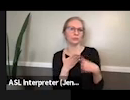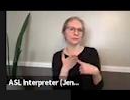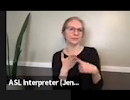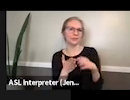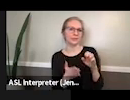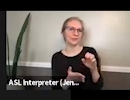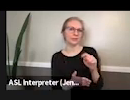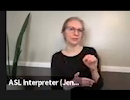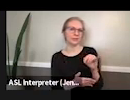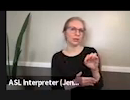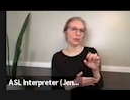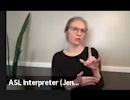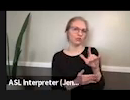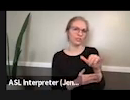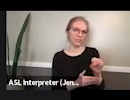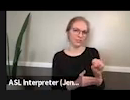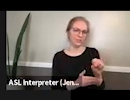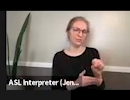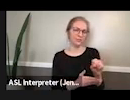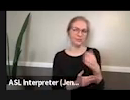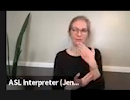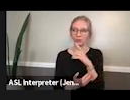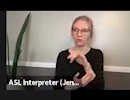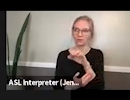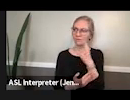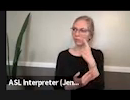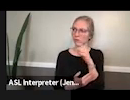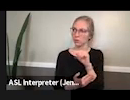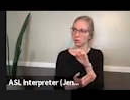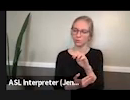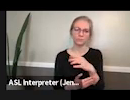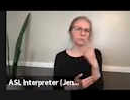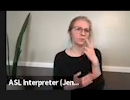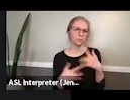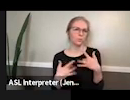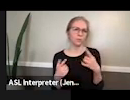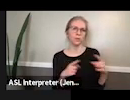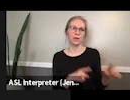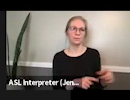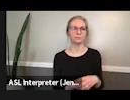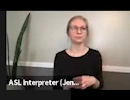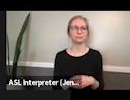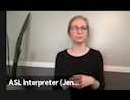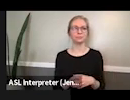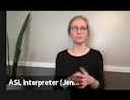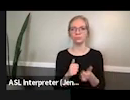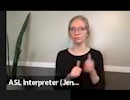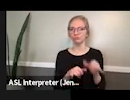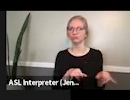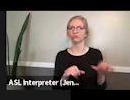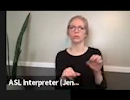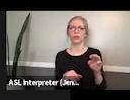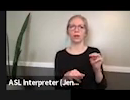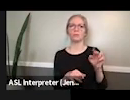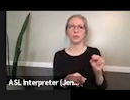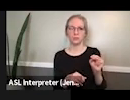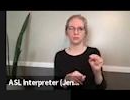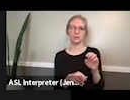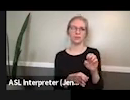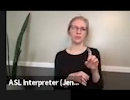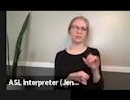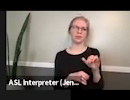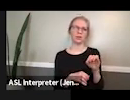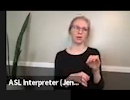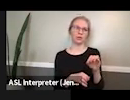note, and see what's going on. All right. The most common etiologies that are associated